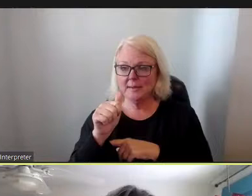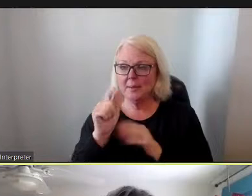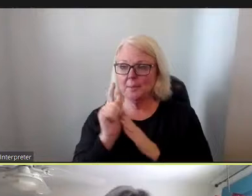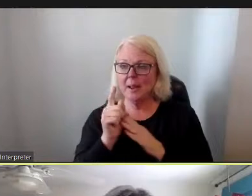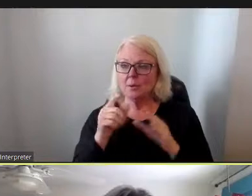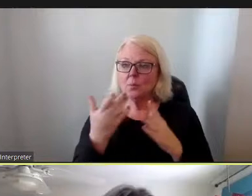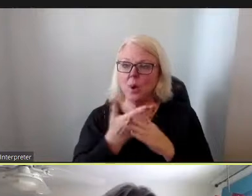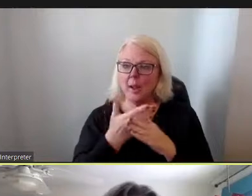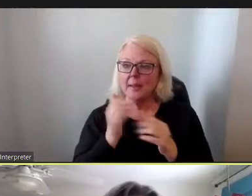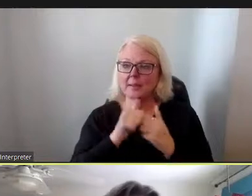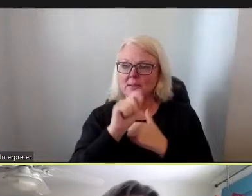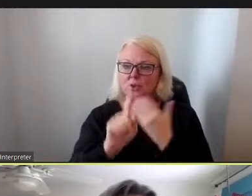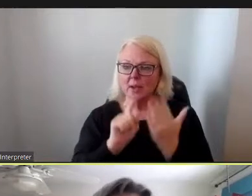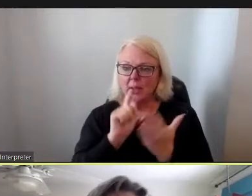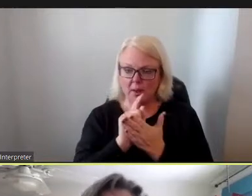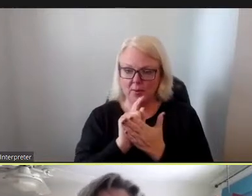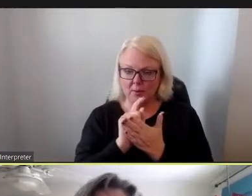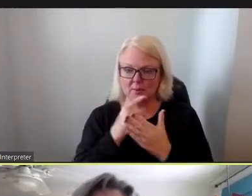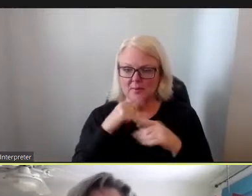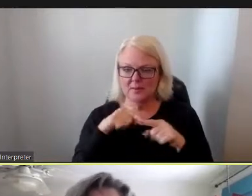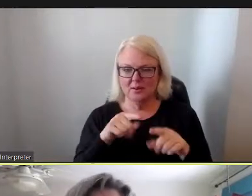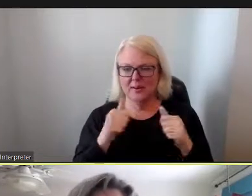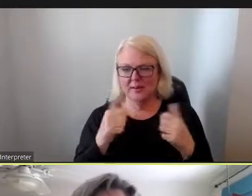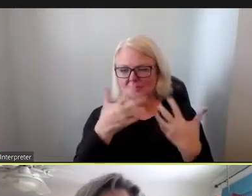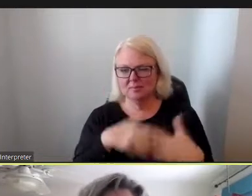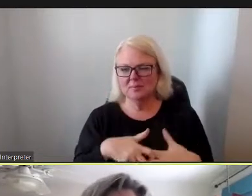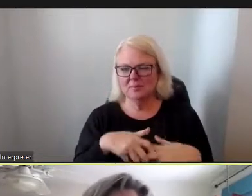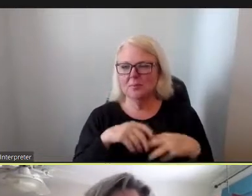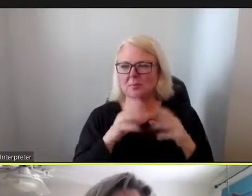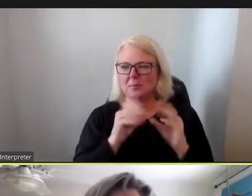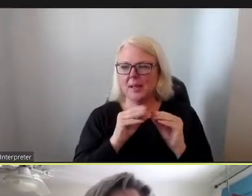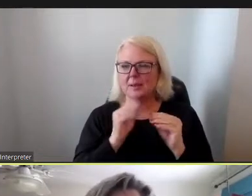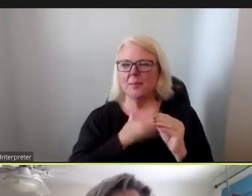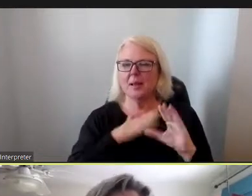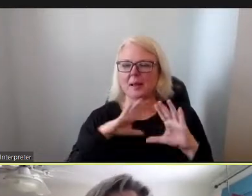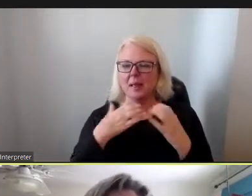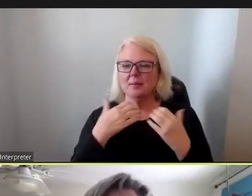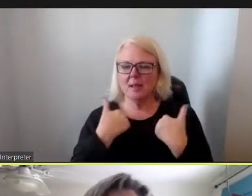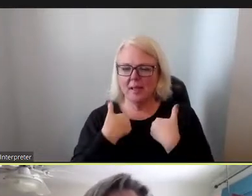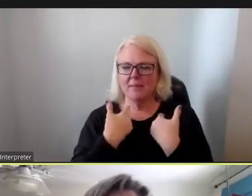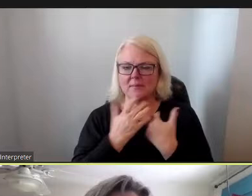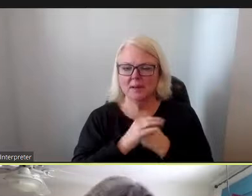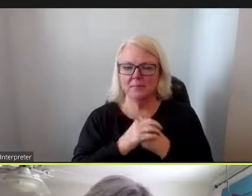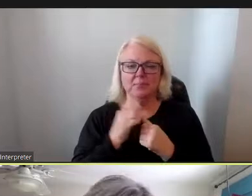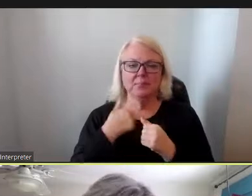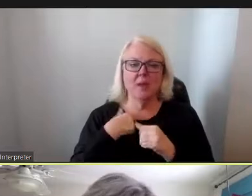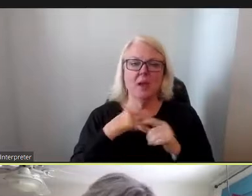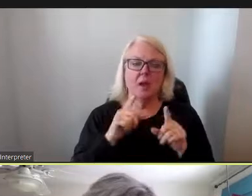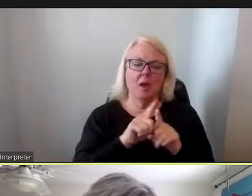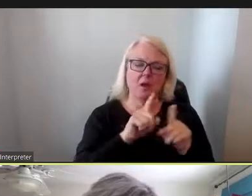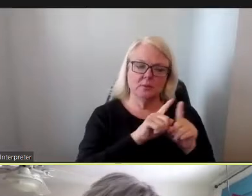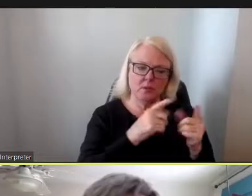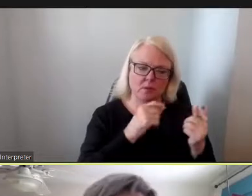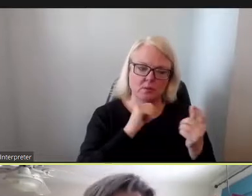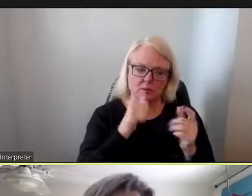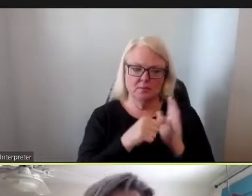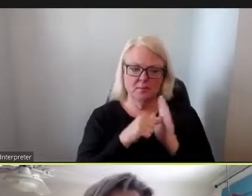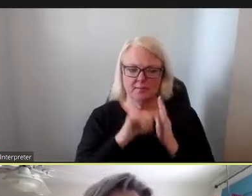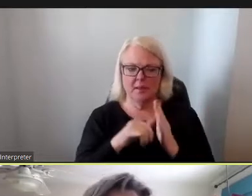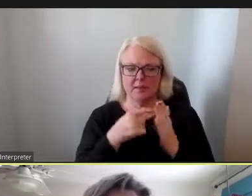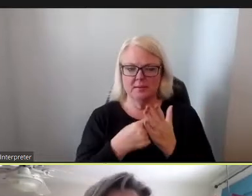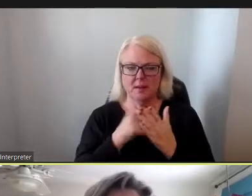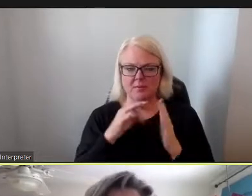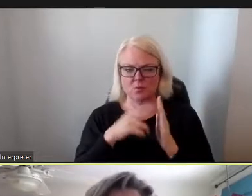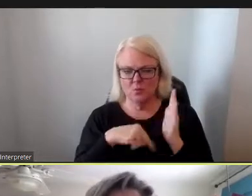hour, and that was during any synchronous meetings my classes were having. I also de-emphasized discussions of